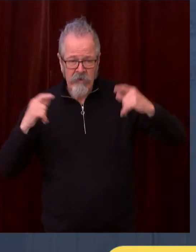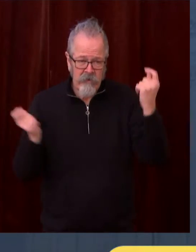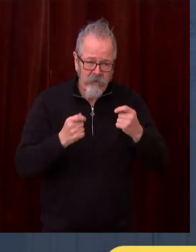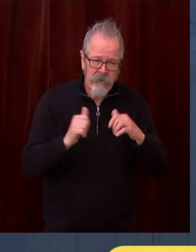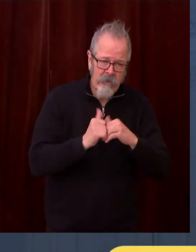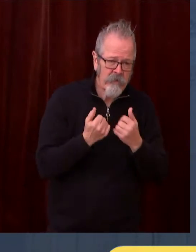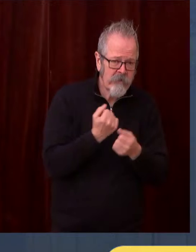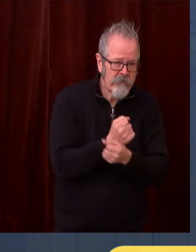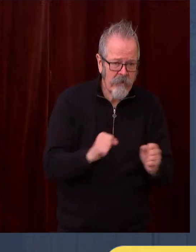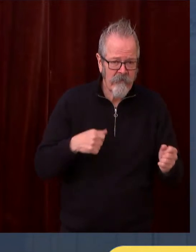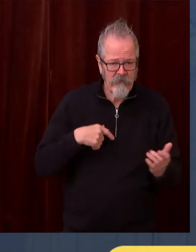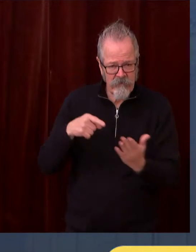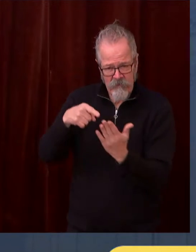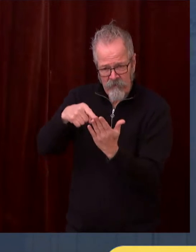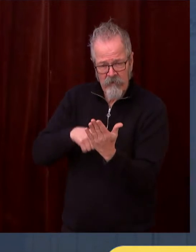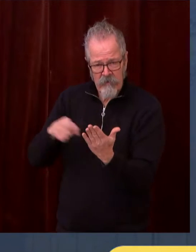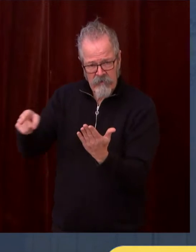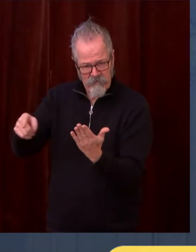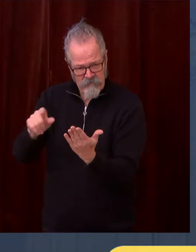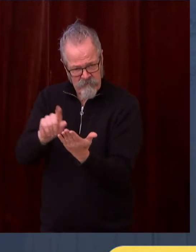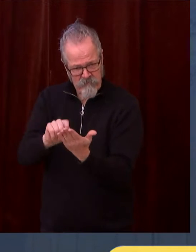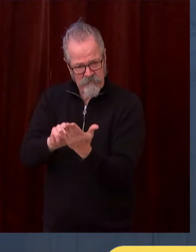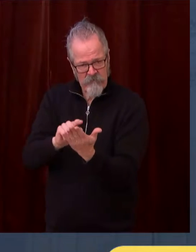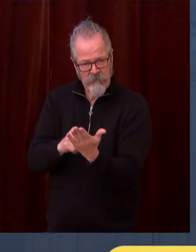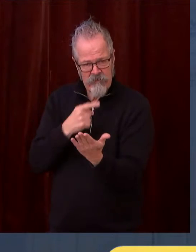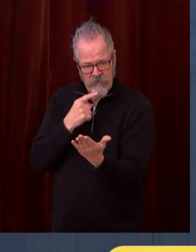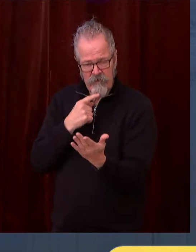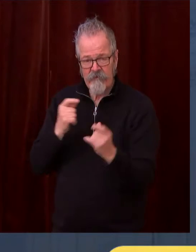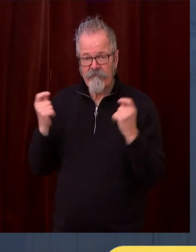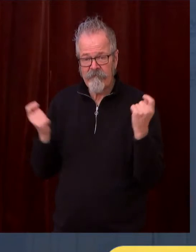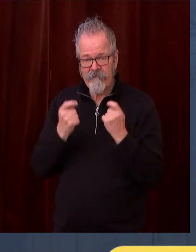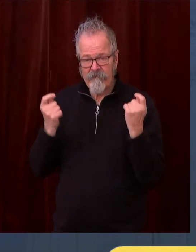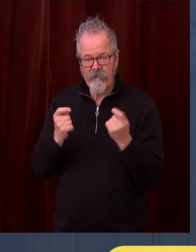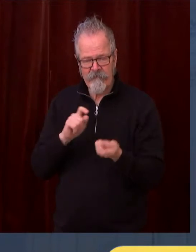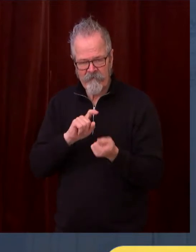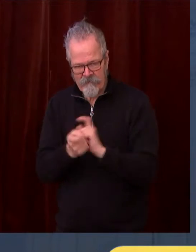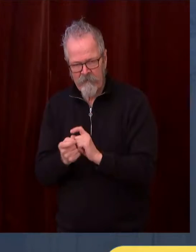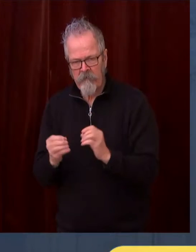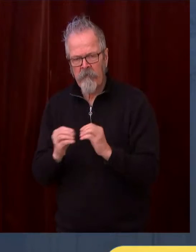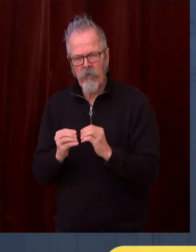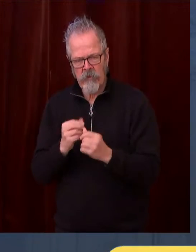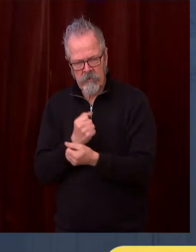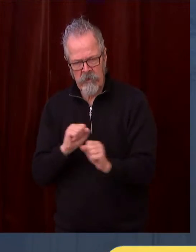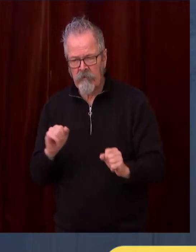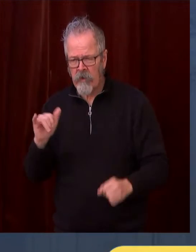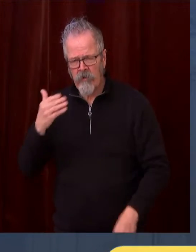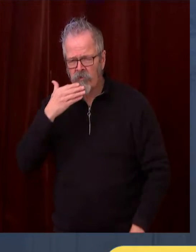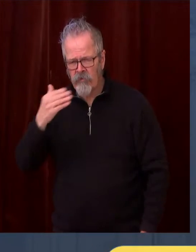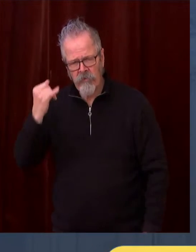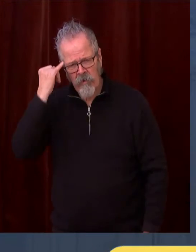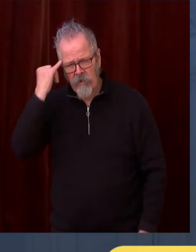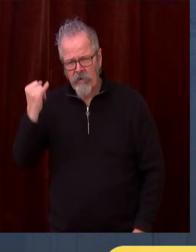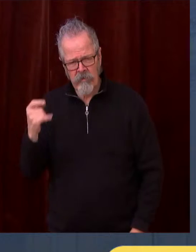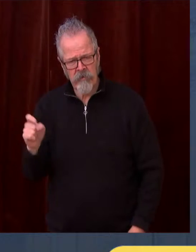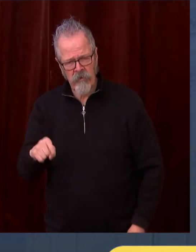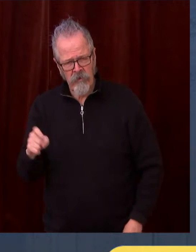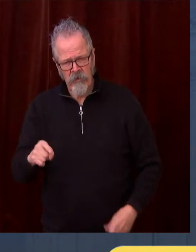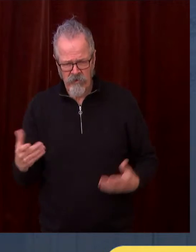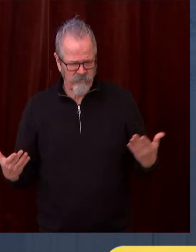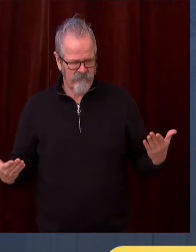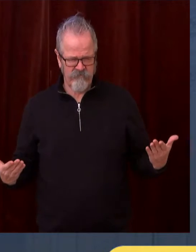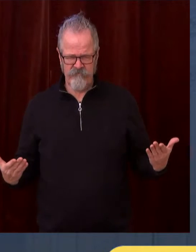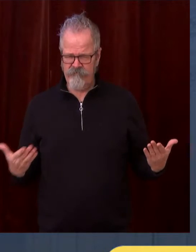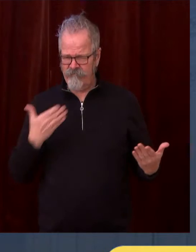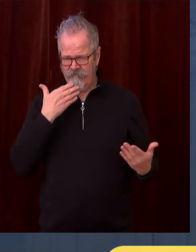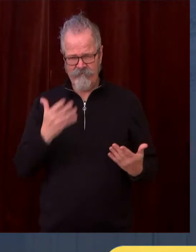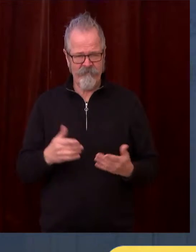different, was a good idea so that we can all return to our normal way of celebrating the holidays